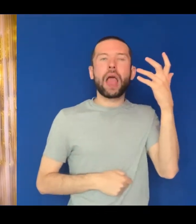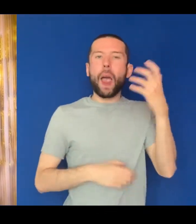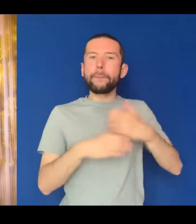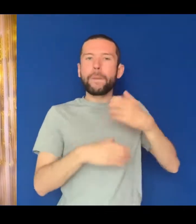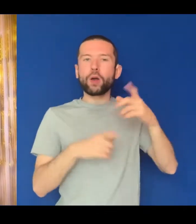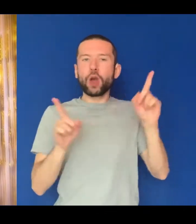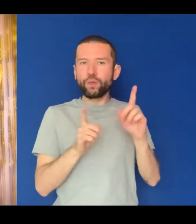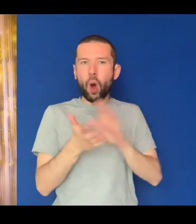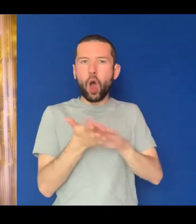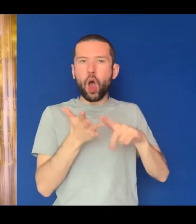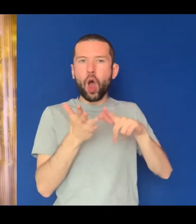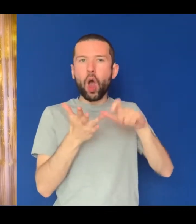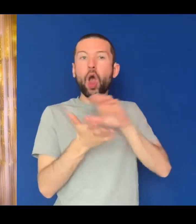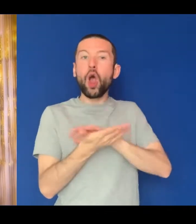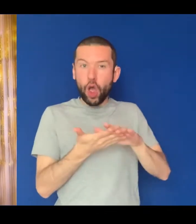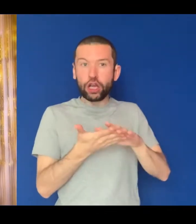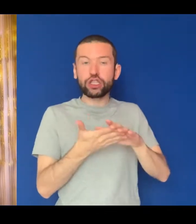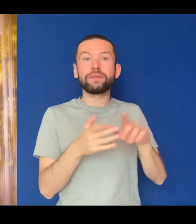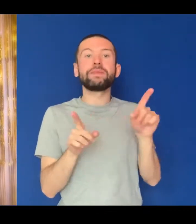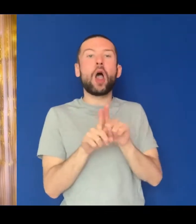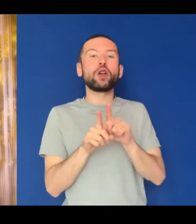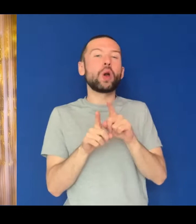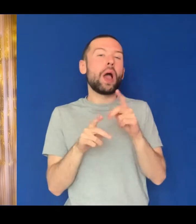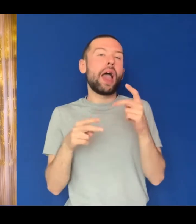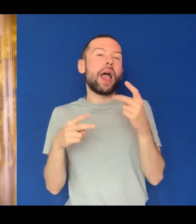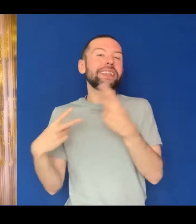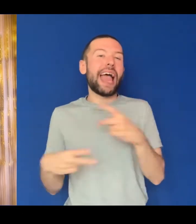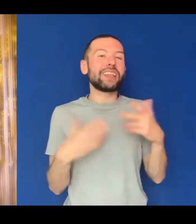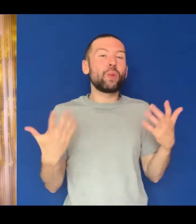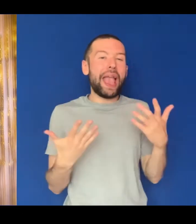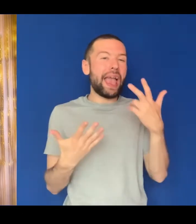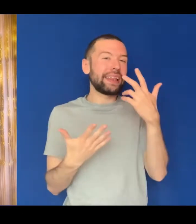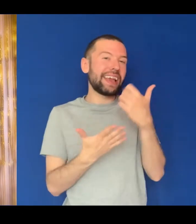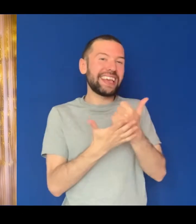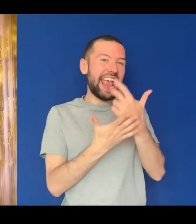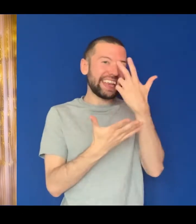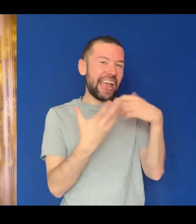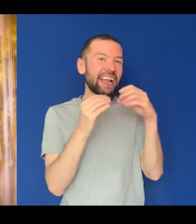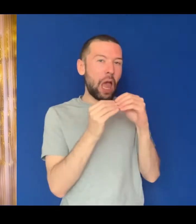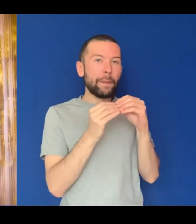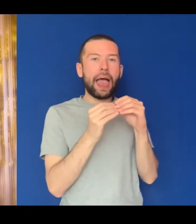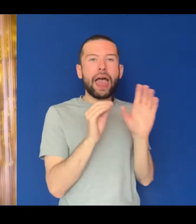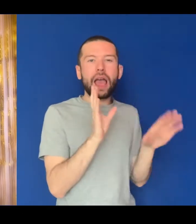of hooch that followed with a dance at Cece's and a big old smooch.